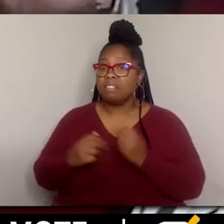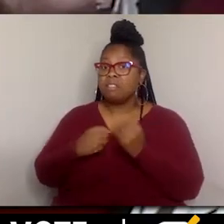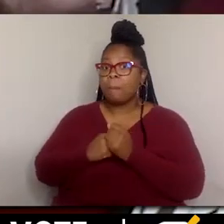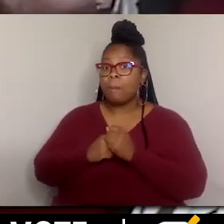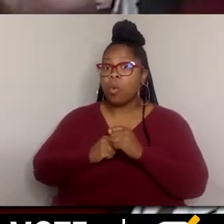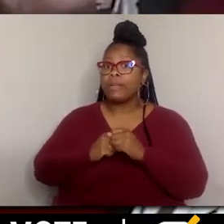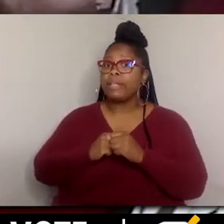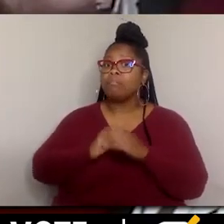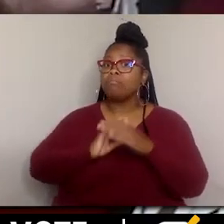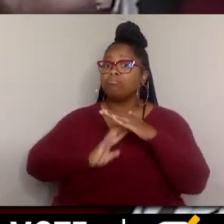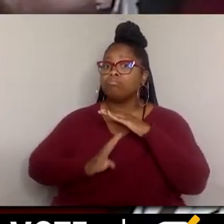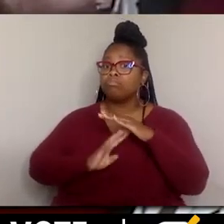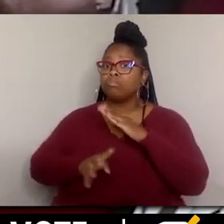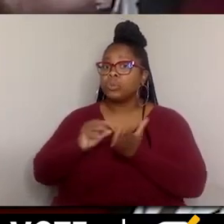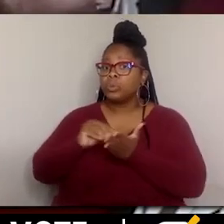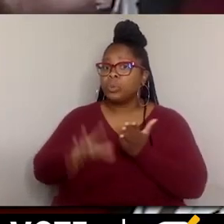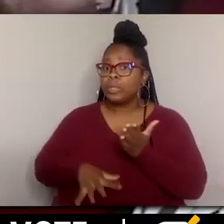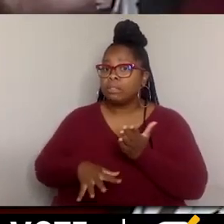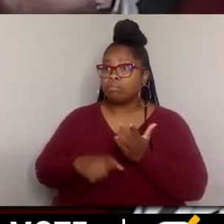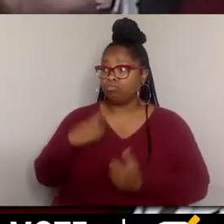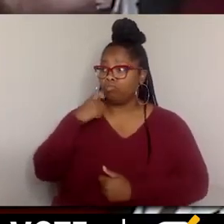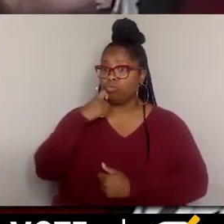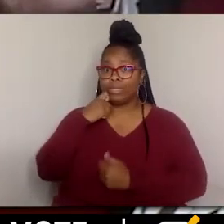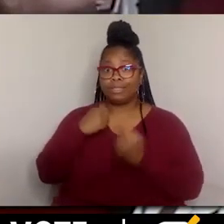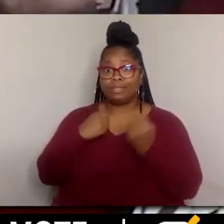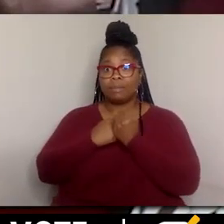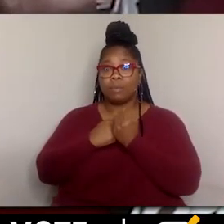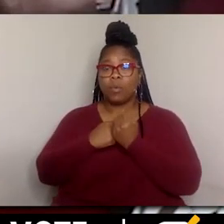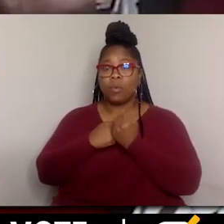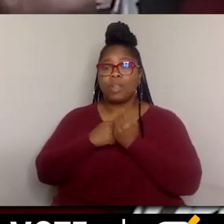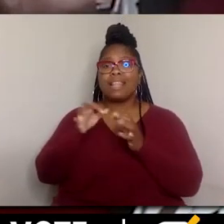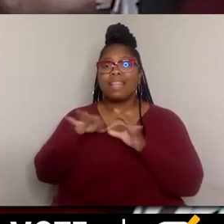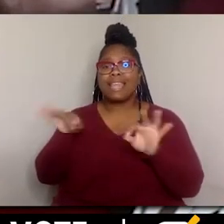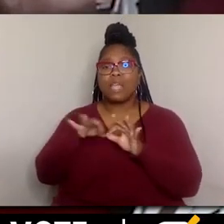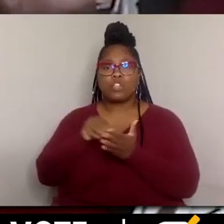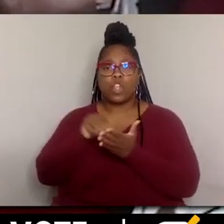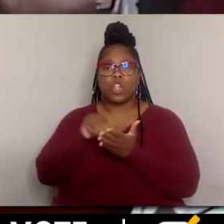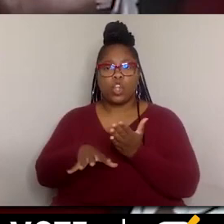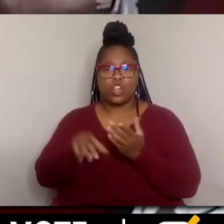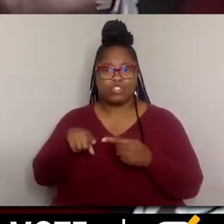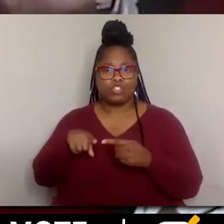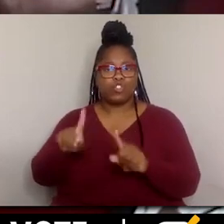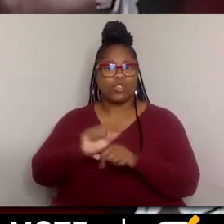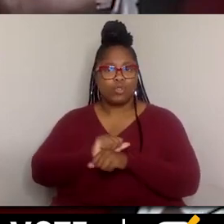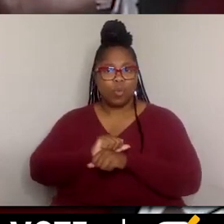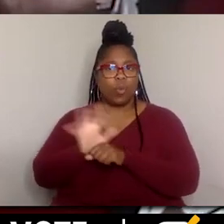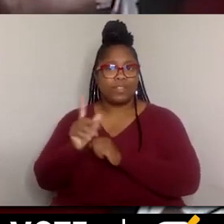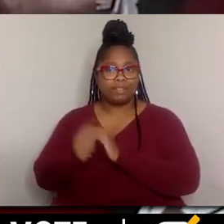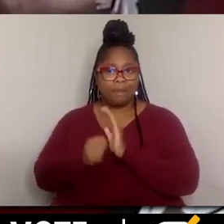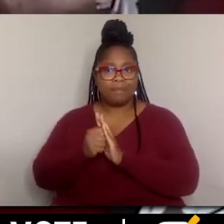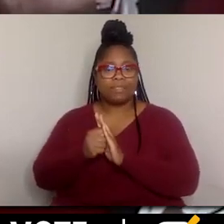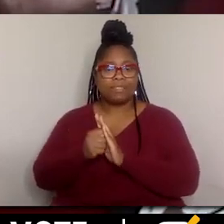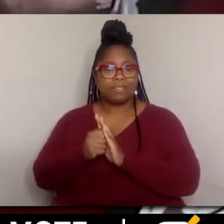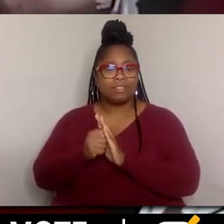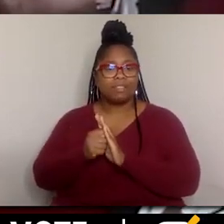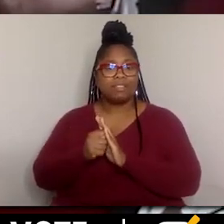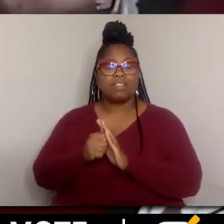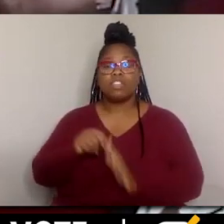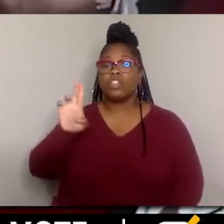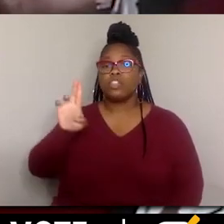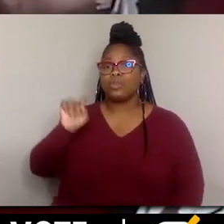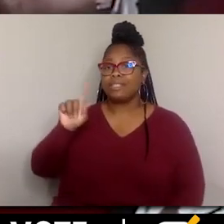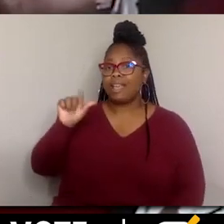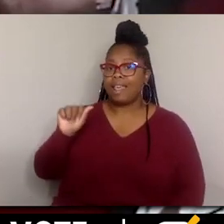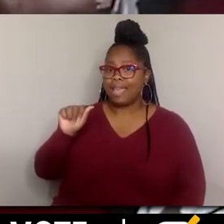students, and lately supporting language learners during COVID. Shara Ortega, UTLA board member